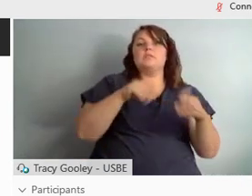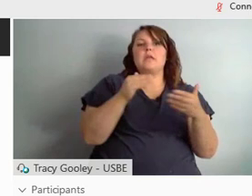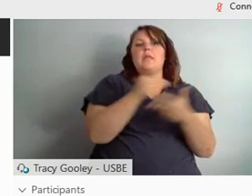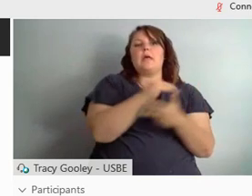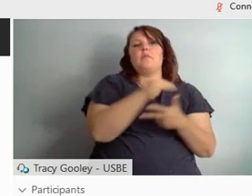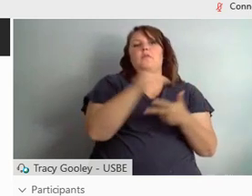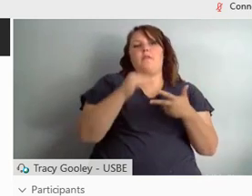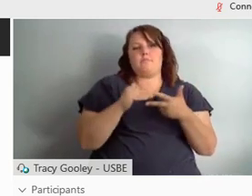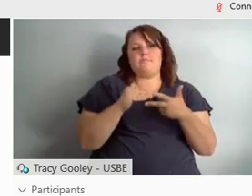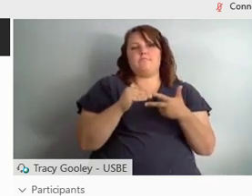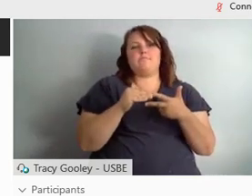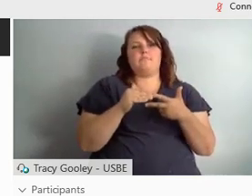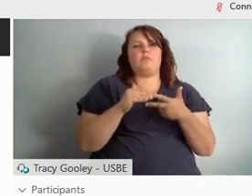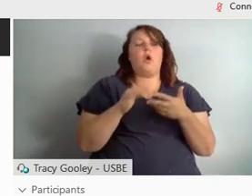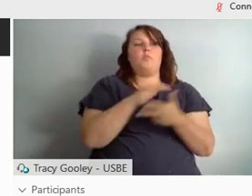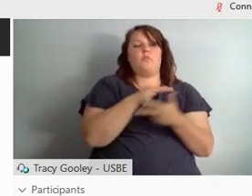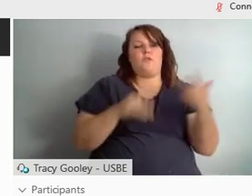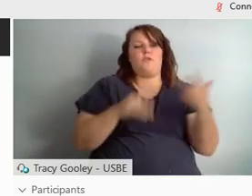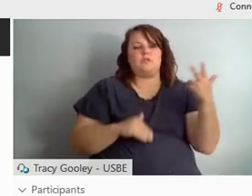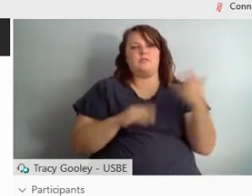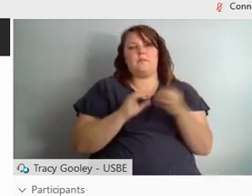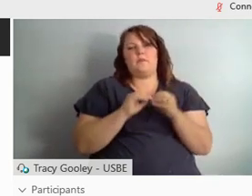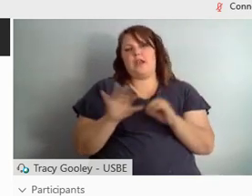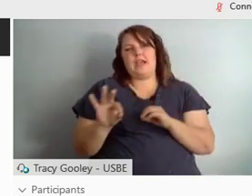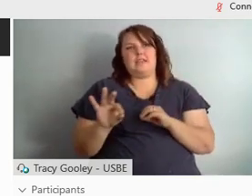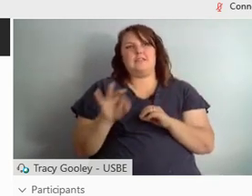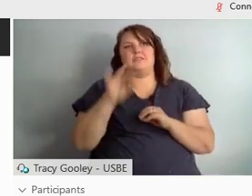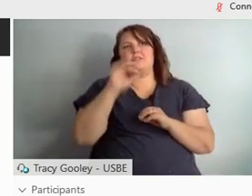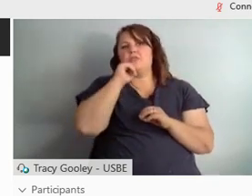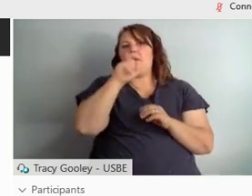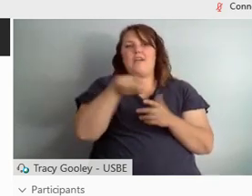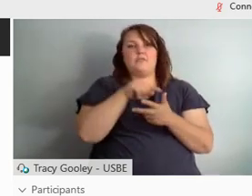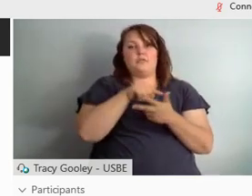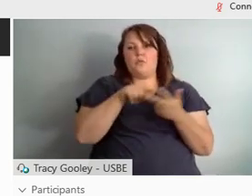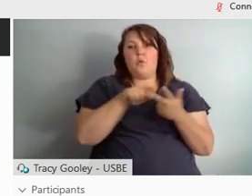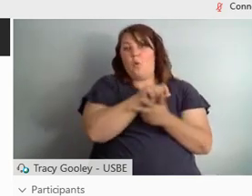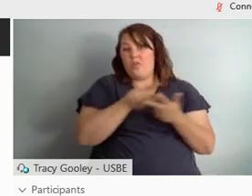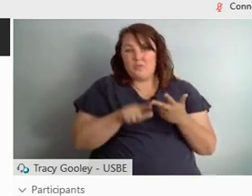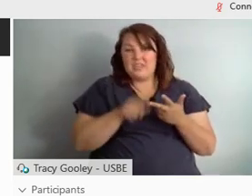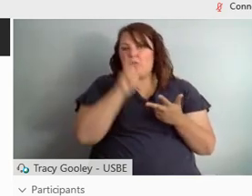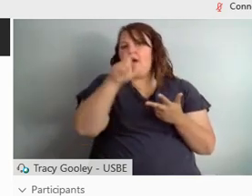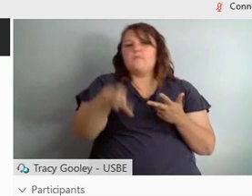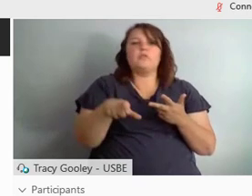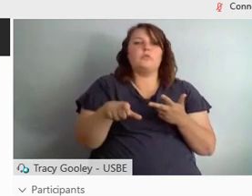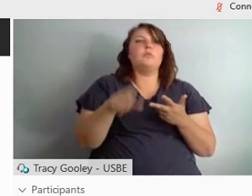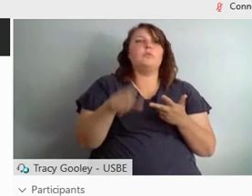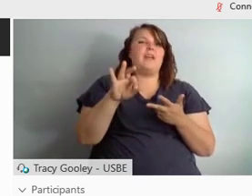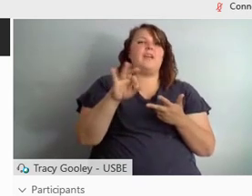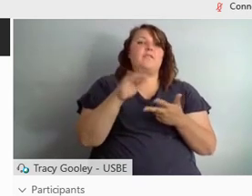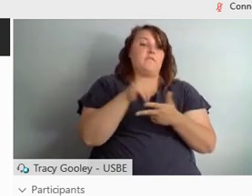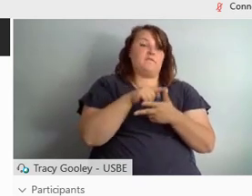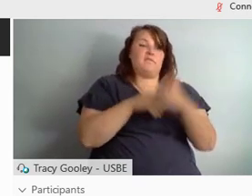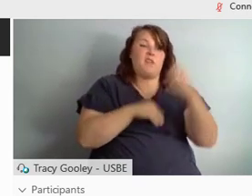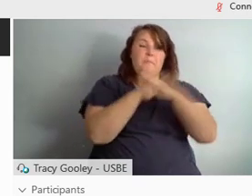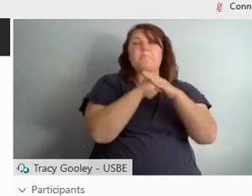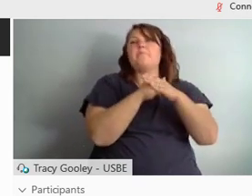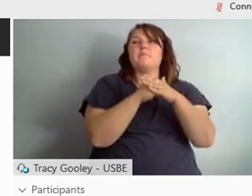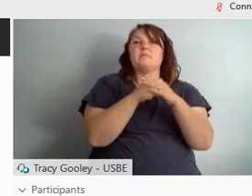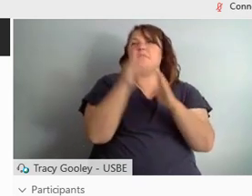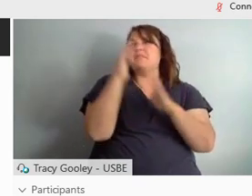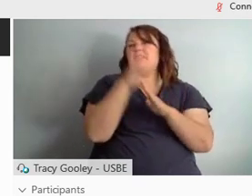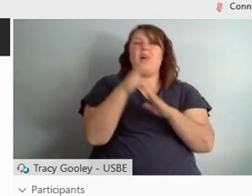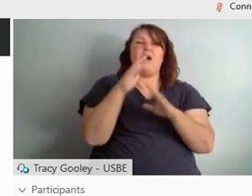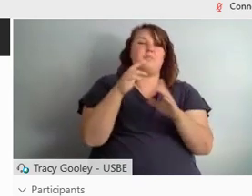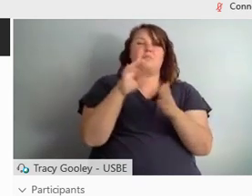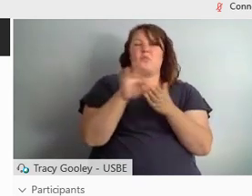then move on to question number 9. You don't have to give all 3 prompts if they get the highest score possible on the